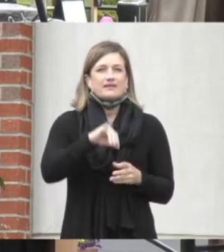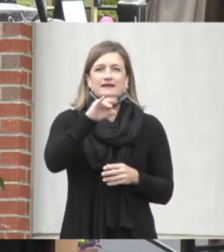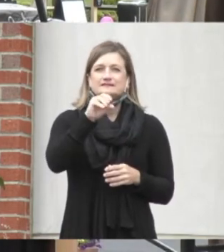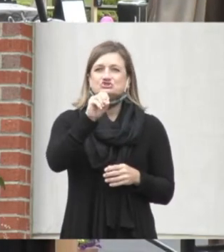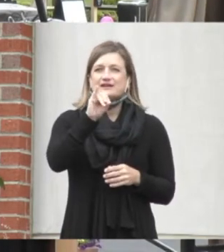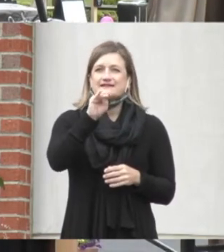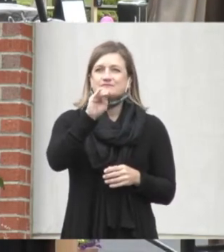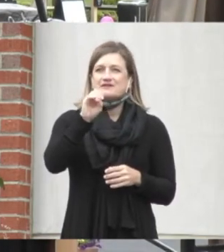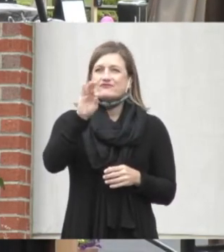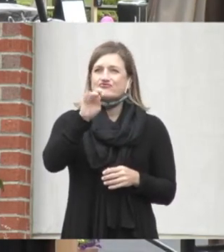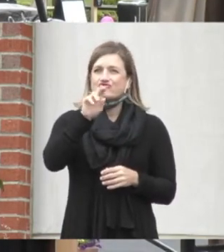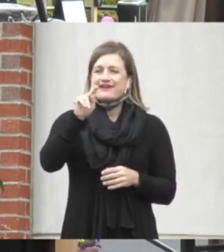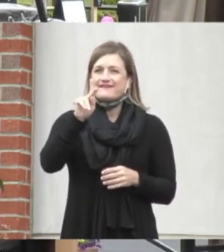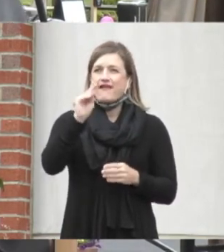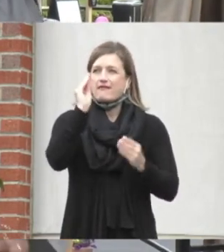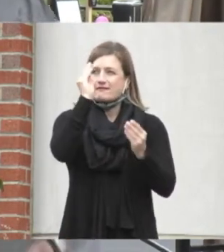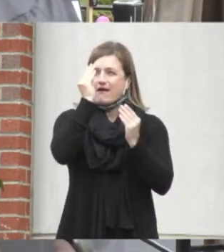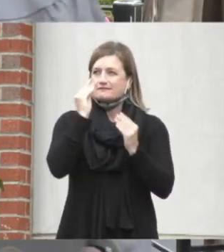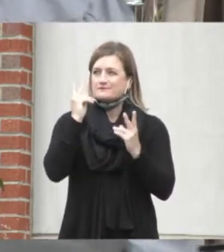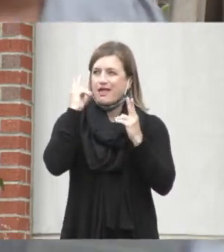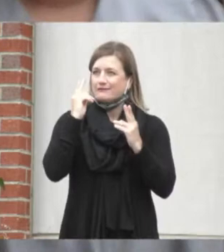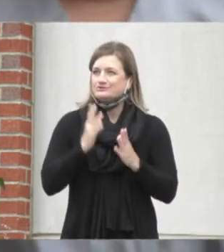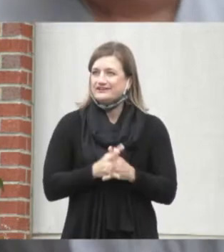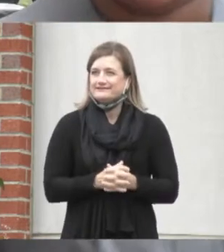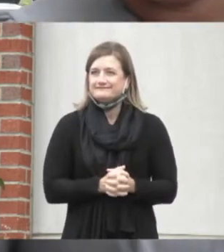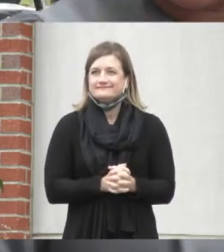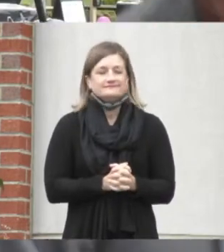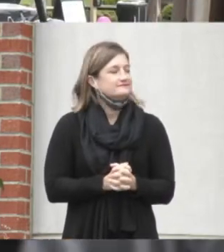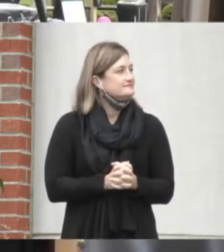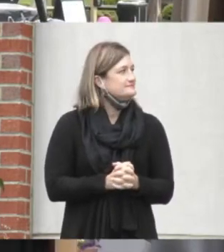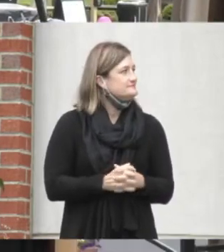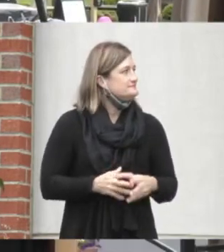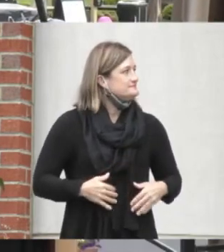Jasmine Frink, Cosmetology.